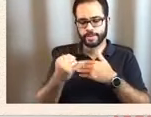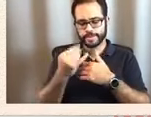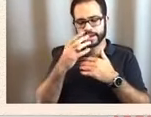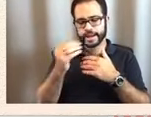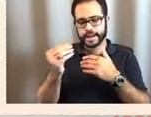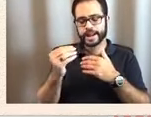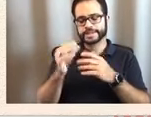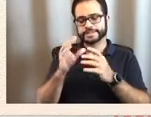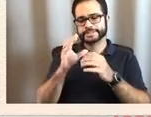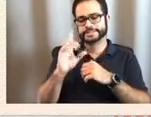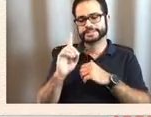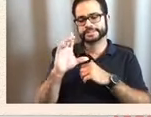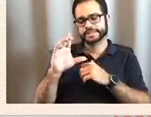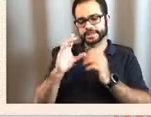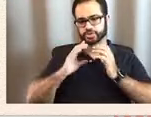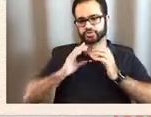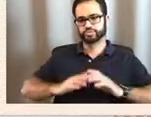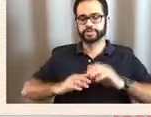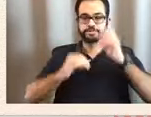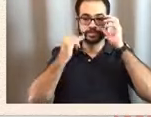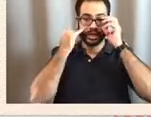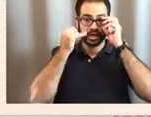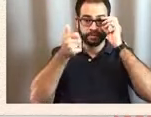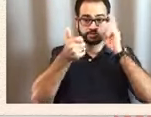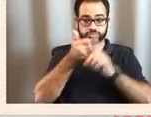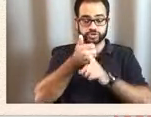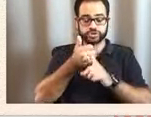are a representative for more than one consumer.